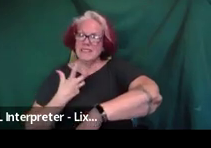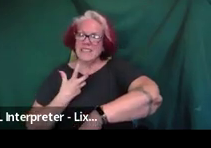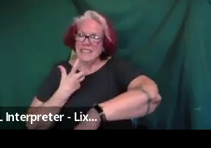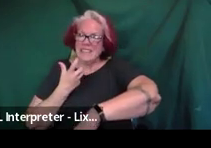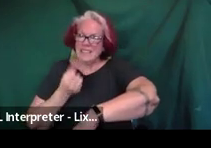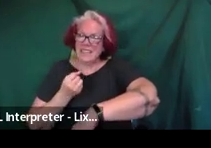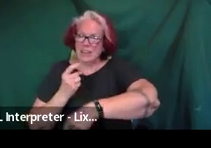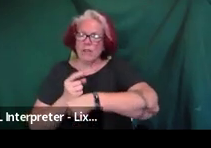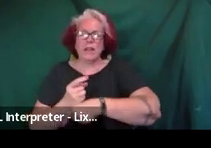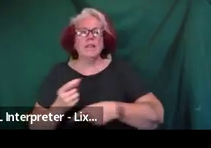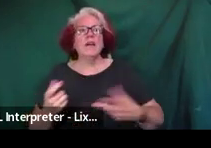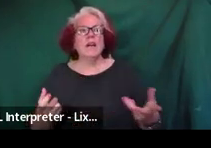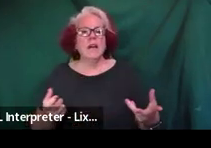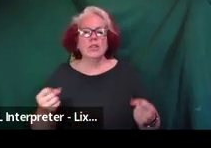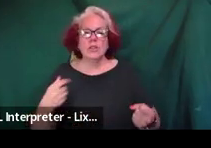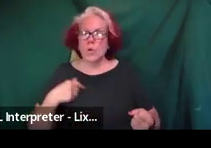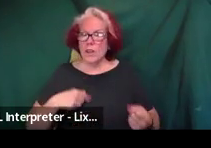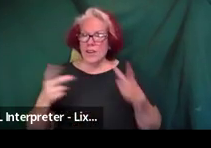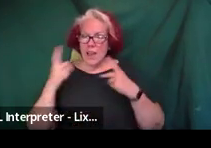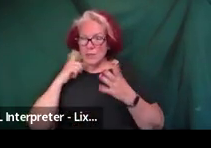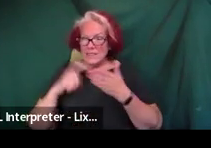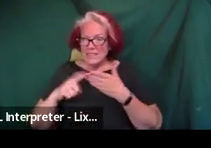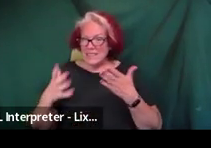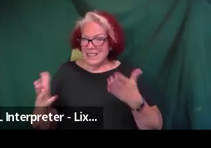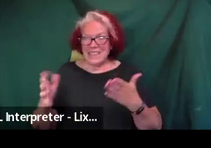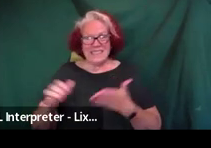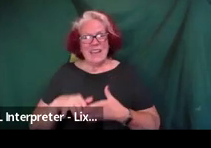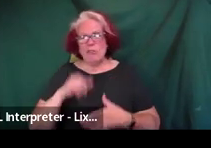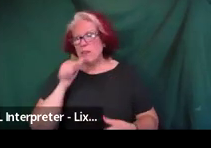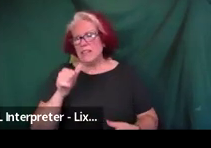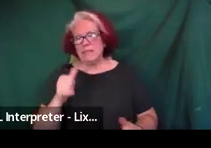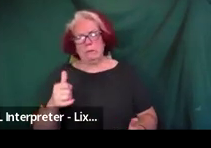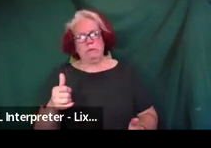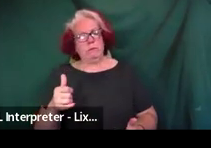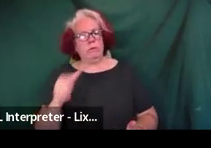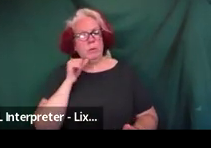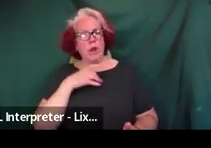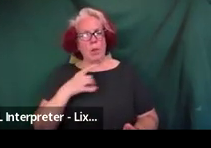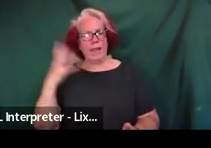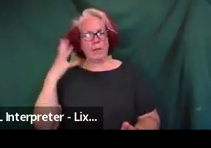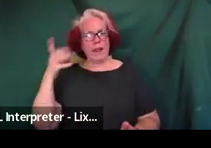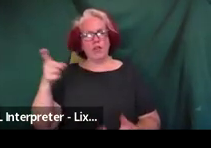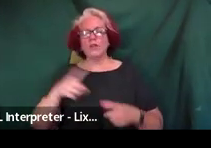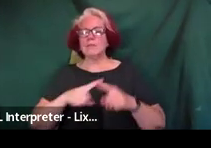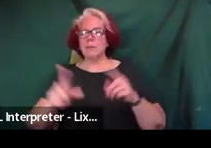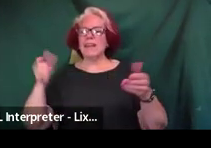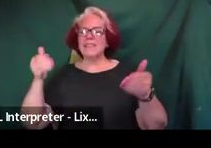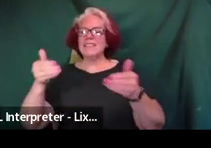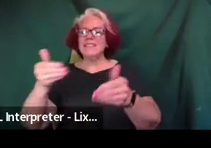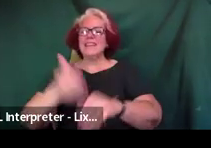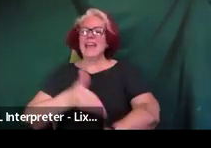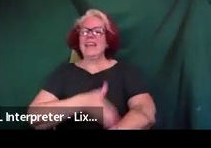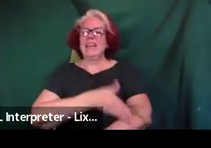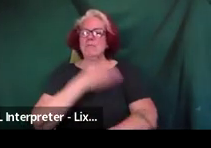So we're seeing things that aren't really comfortable to see, but we're getting much closer to control over hiring,